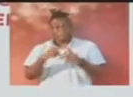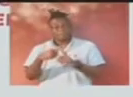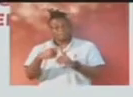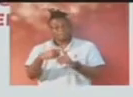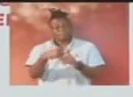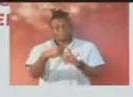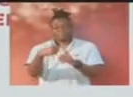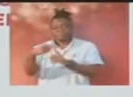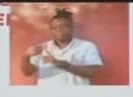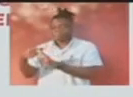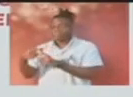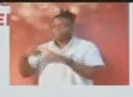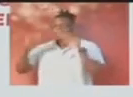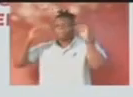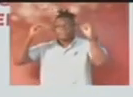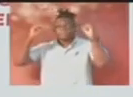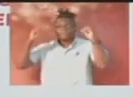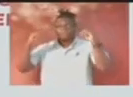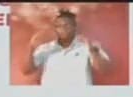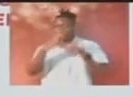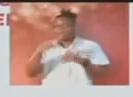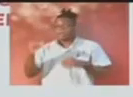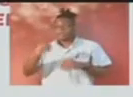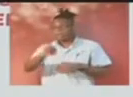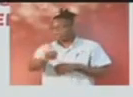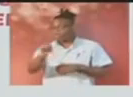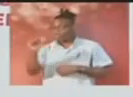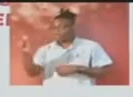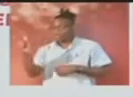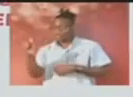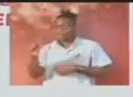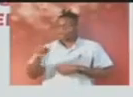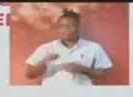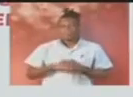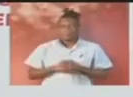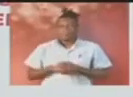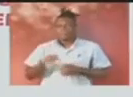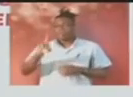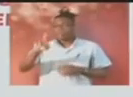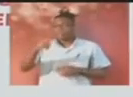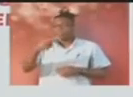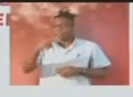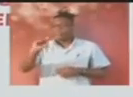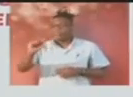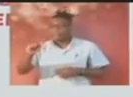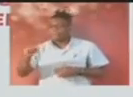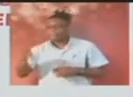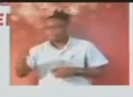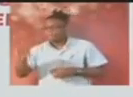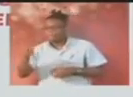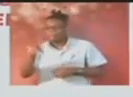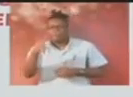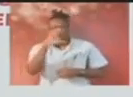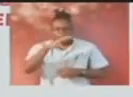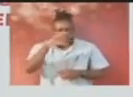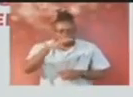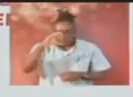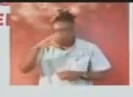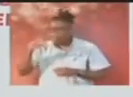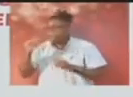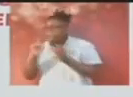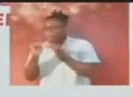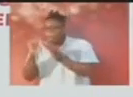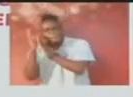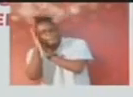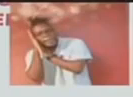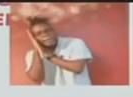have had to find ways of providing extra bed space to incoming COVID-19 patients. We are pleased to have